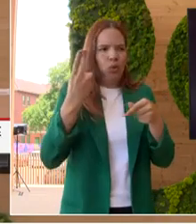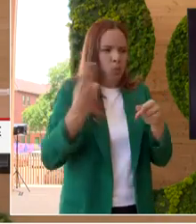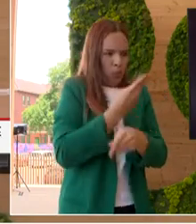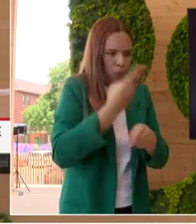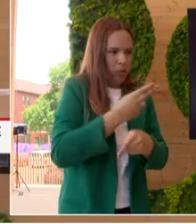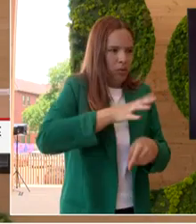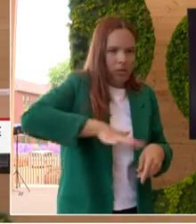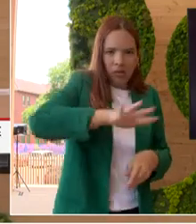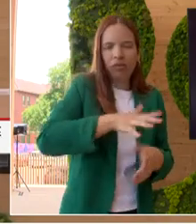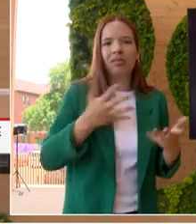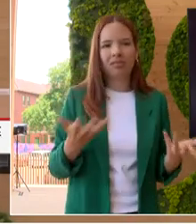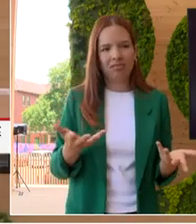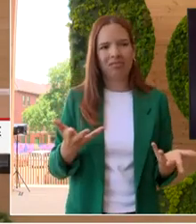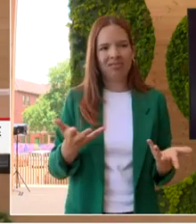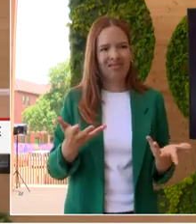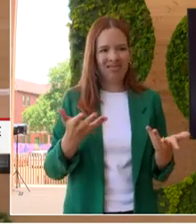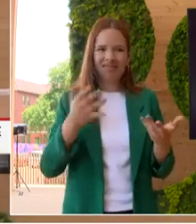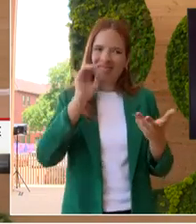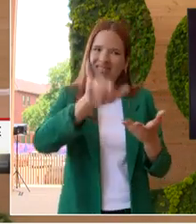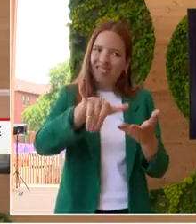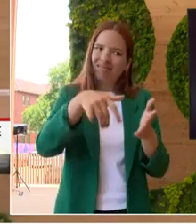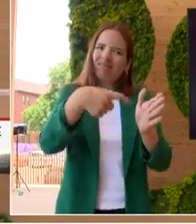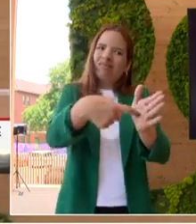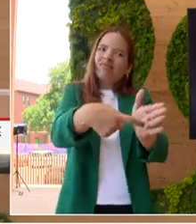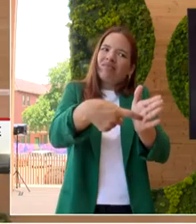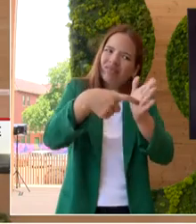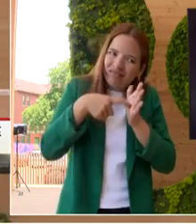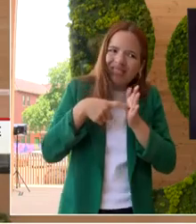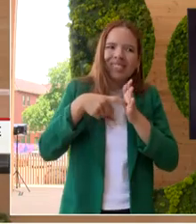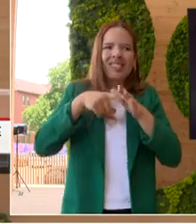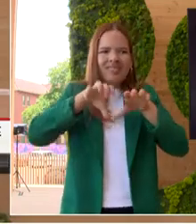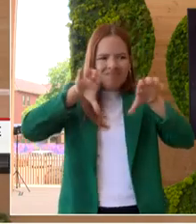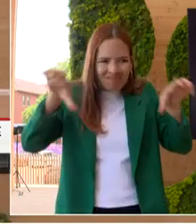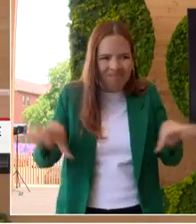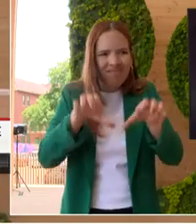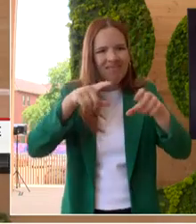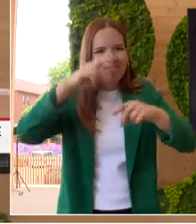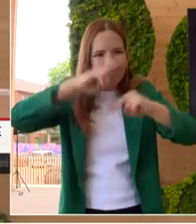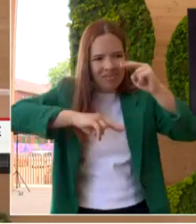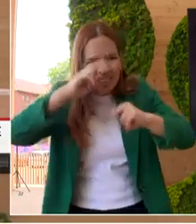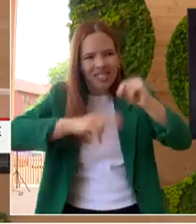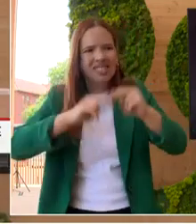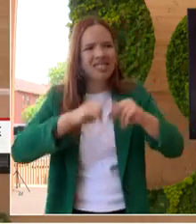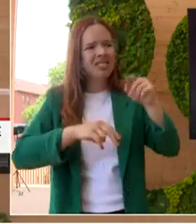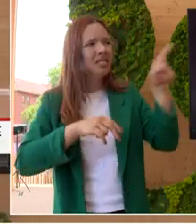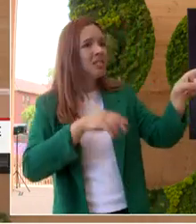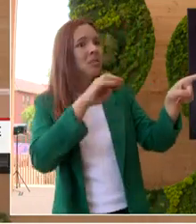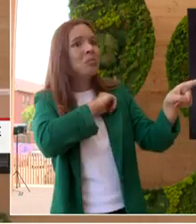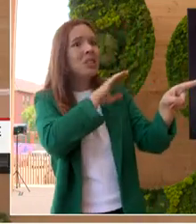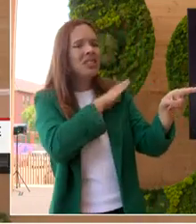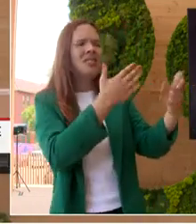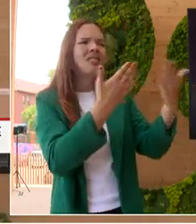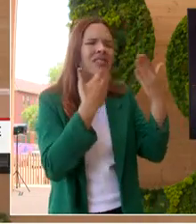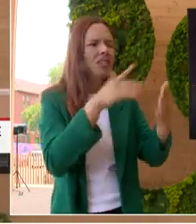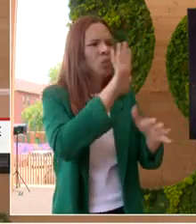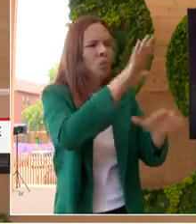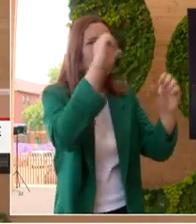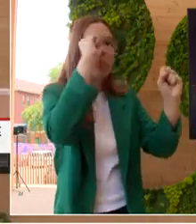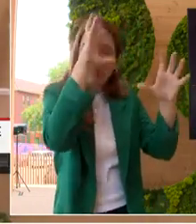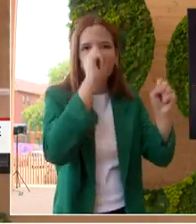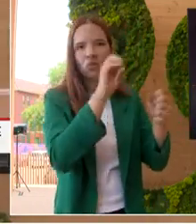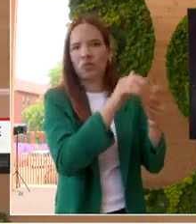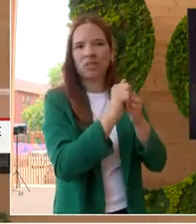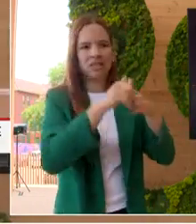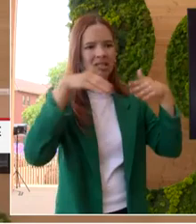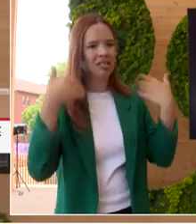village, and I want to thank some of those villagers. Mayor Bowser, for your incredible leadership. Councilmember White